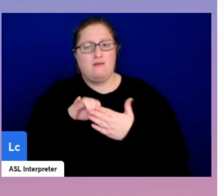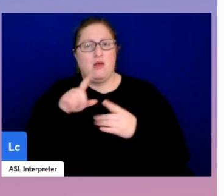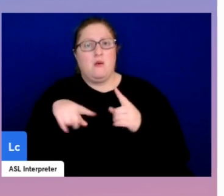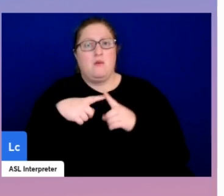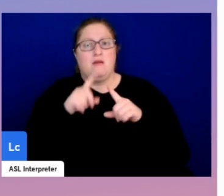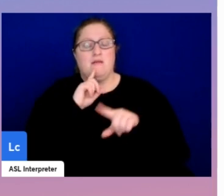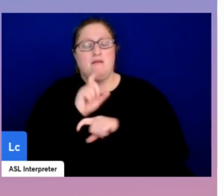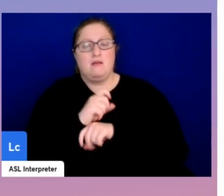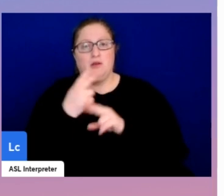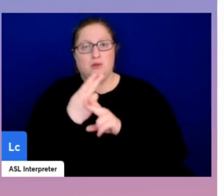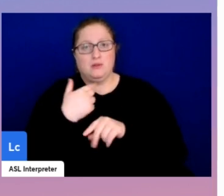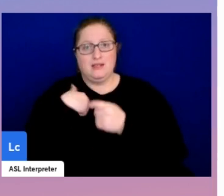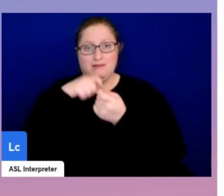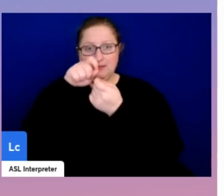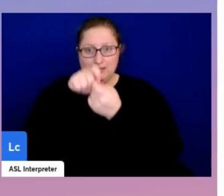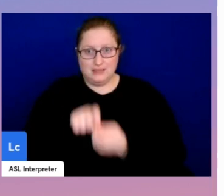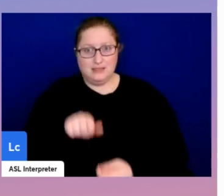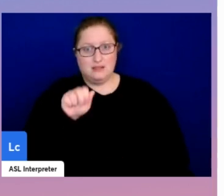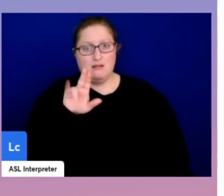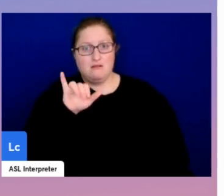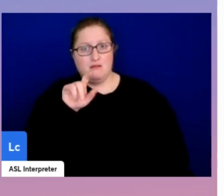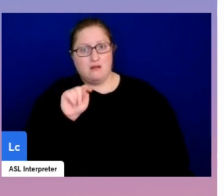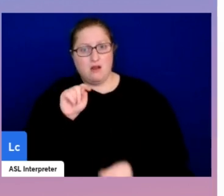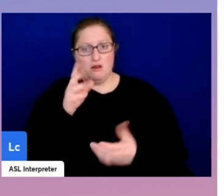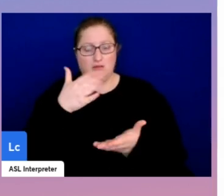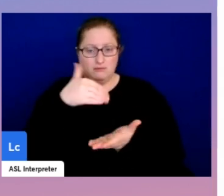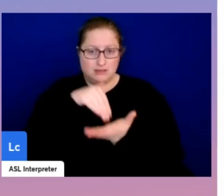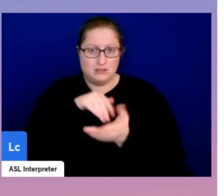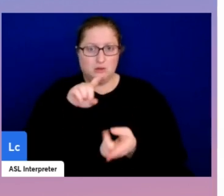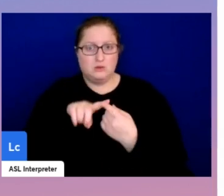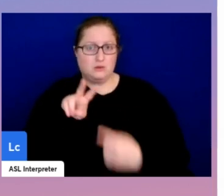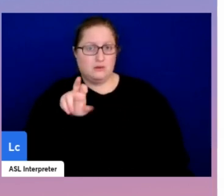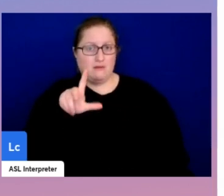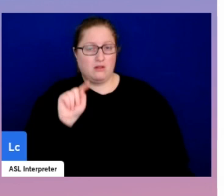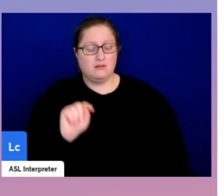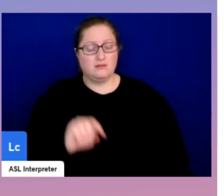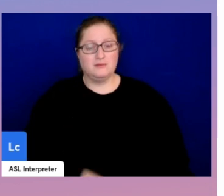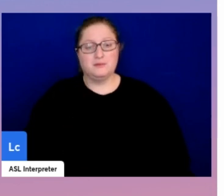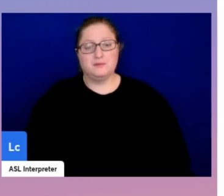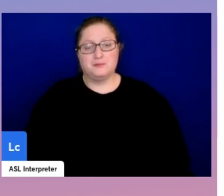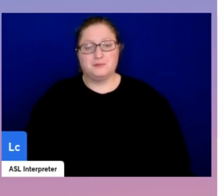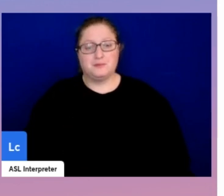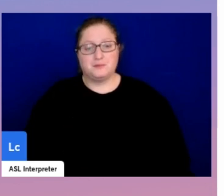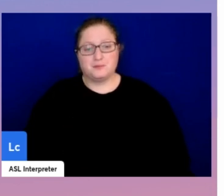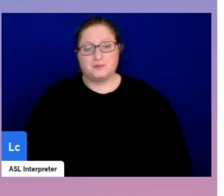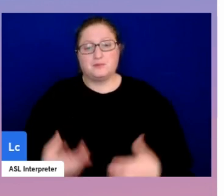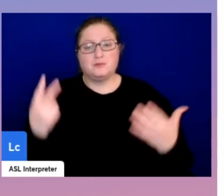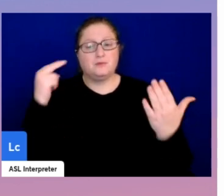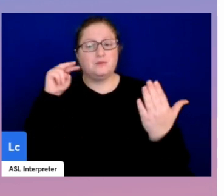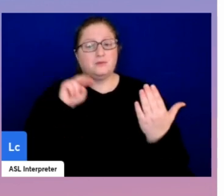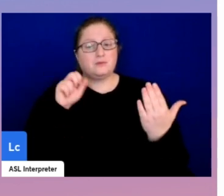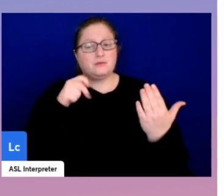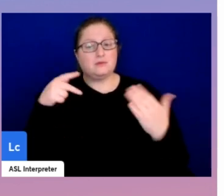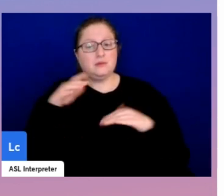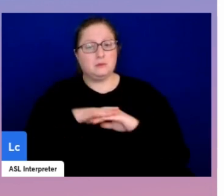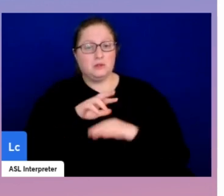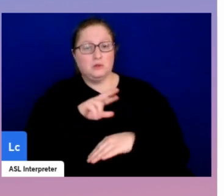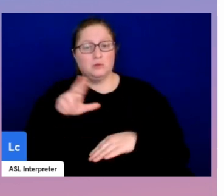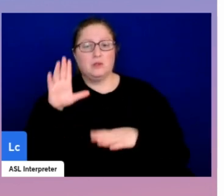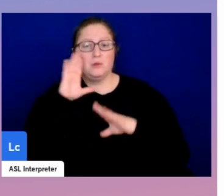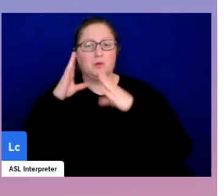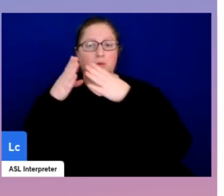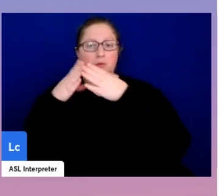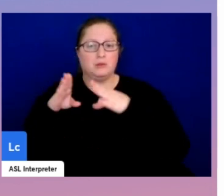to have a detailed audit log, all central to Vault. So now, if we look at the application on the right, this kind of breaks down